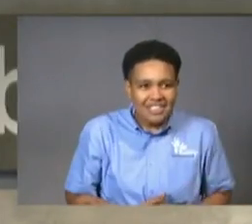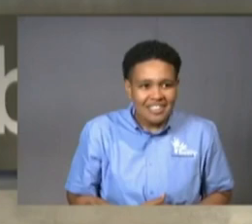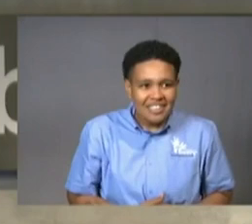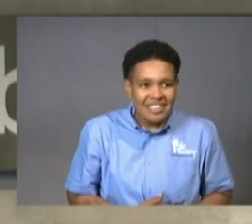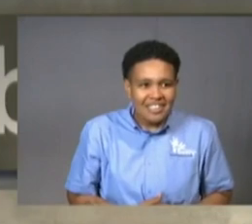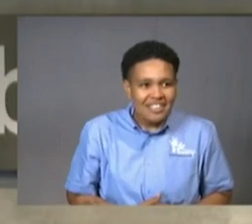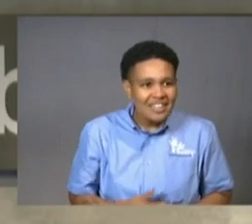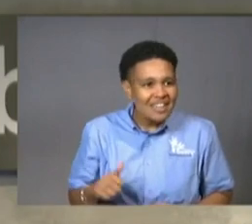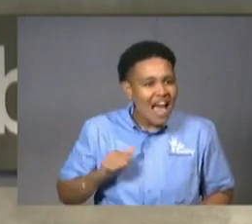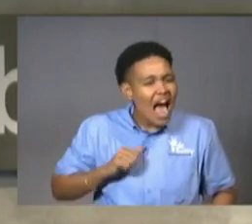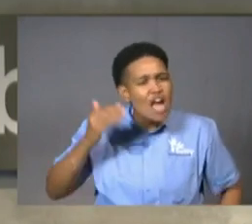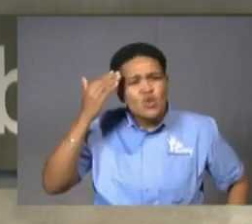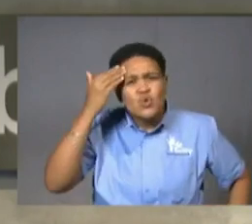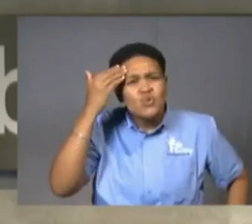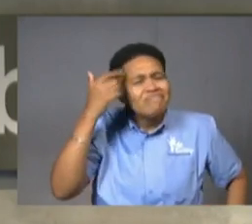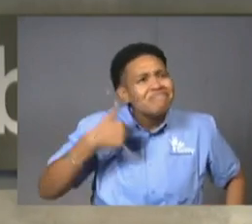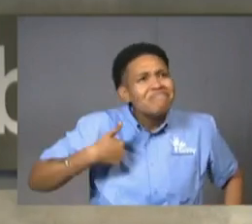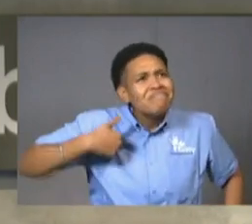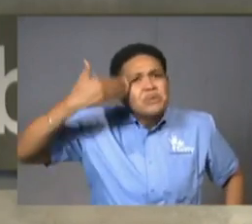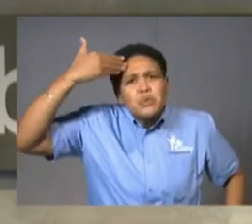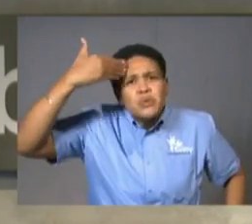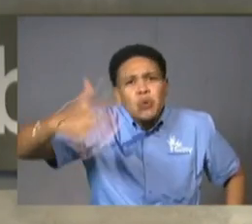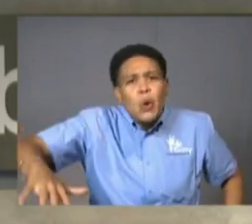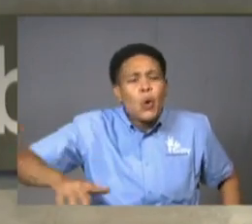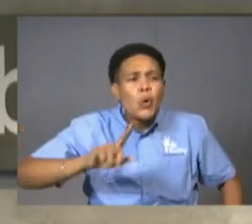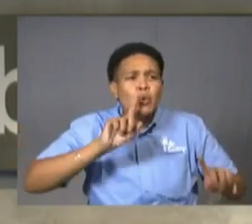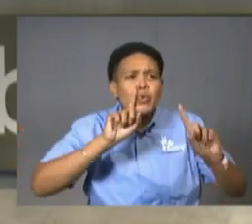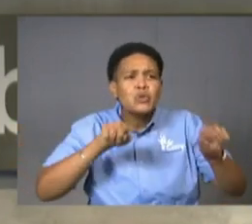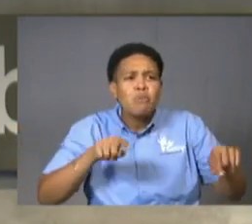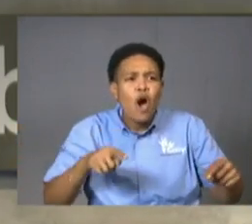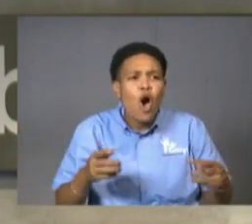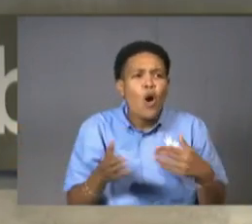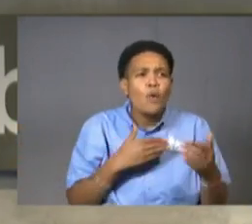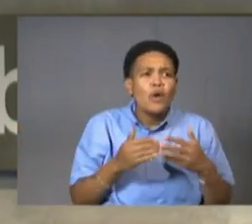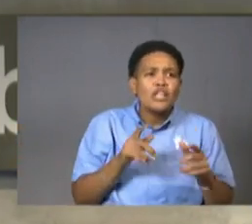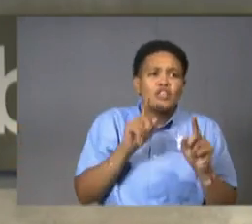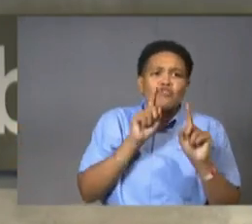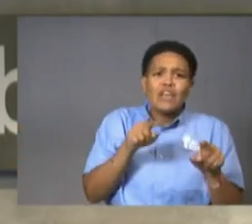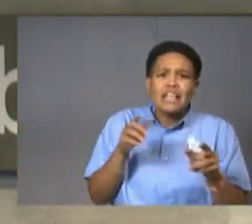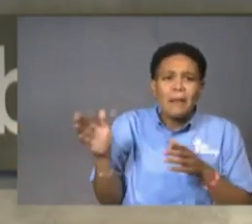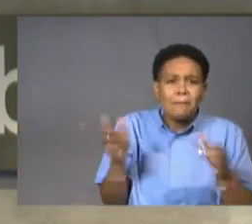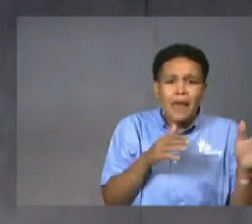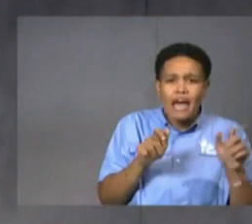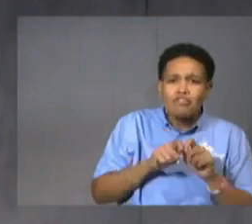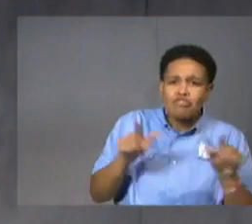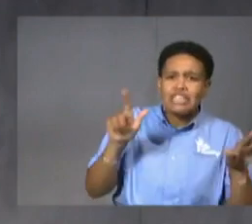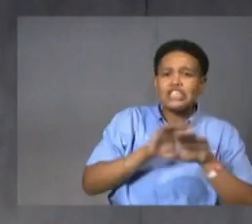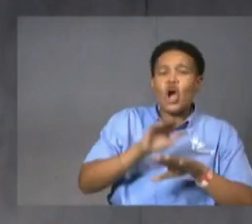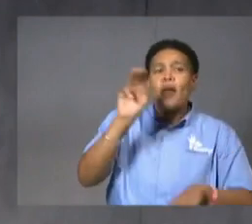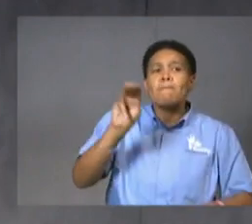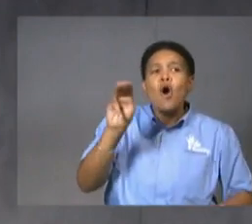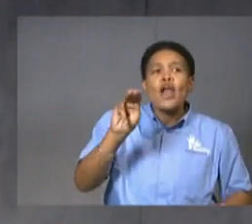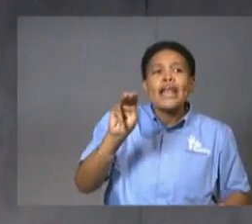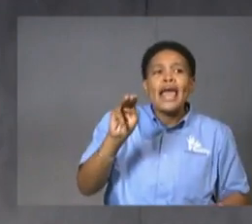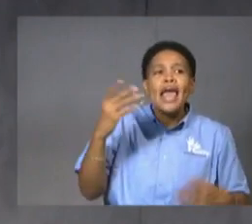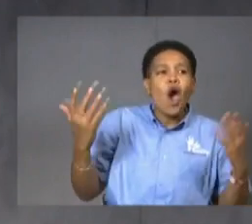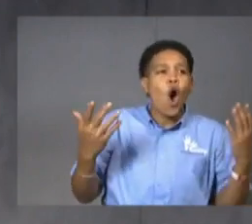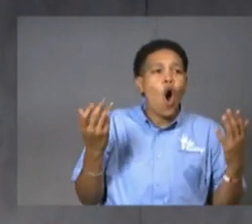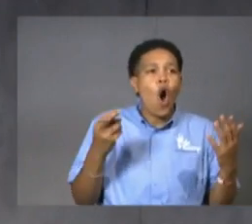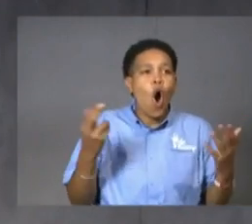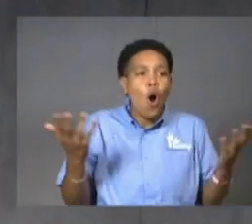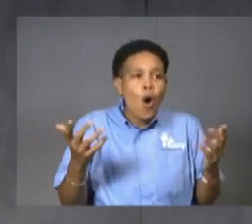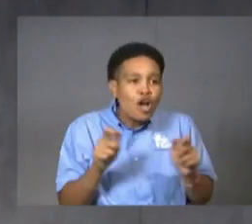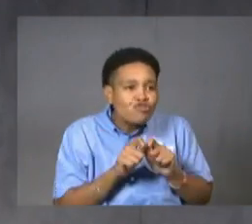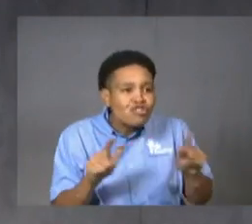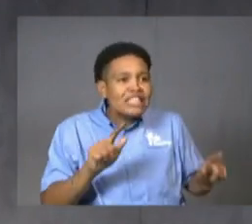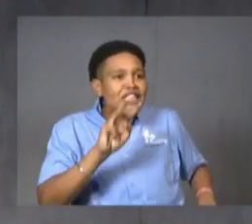I don't know what to actually respond to, whether to respond to the plan released on Monday, or the one released on